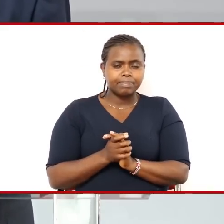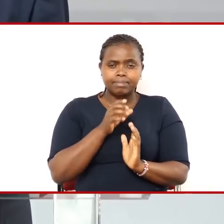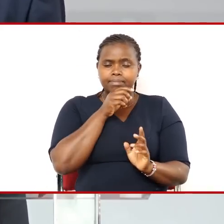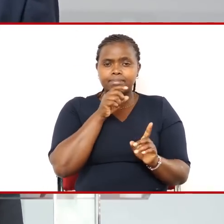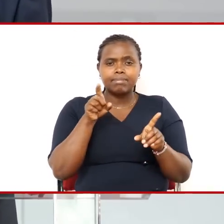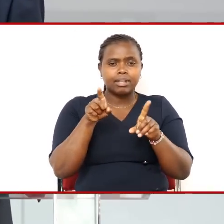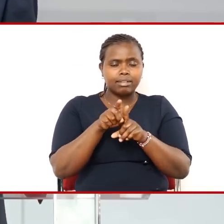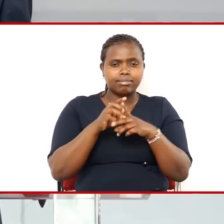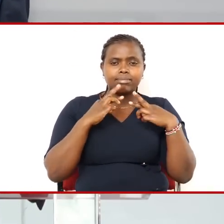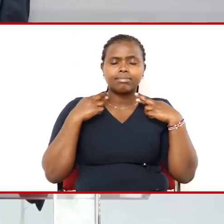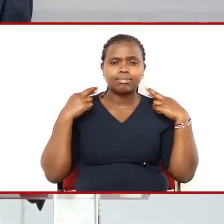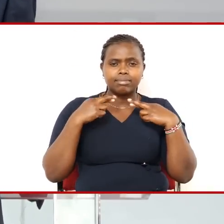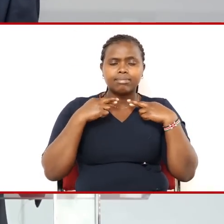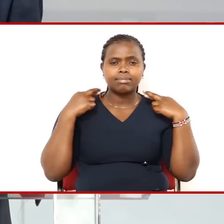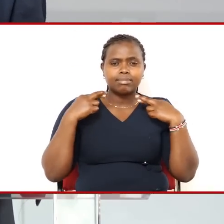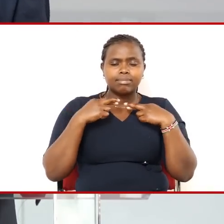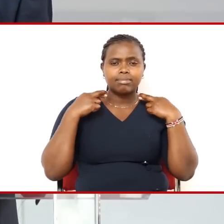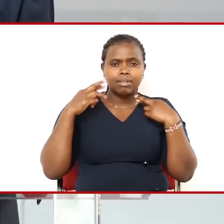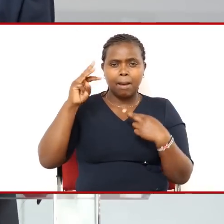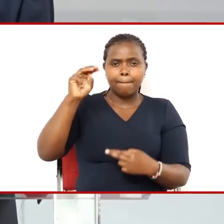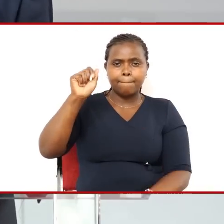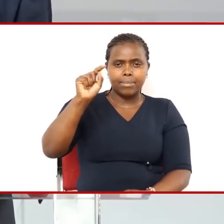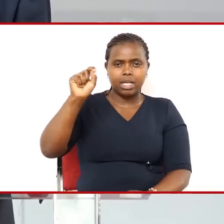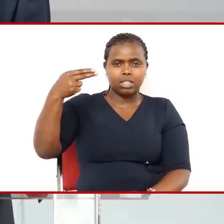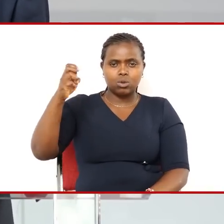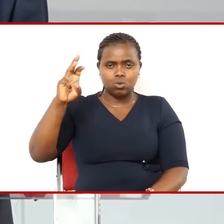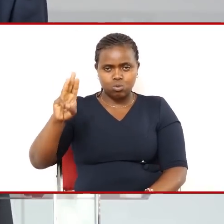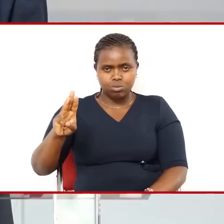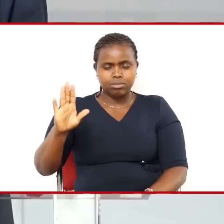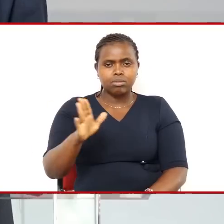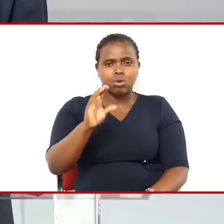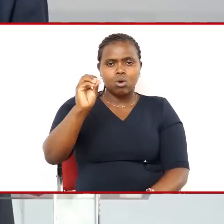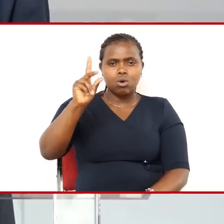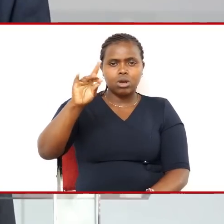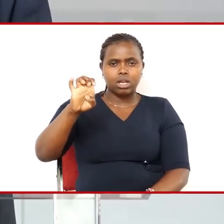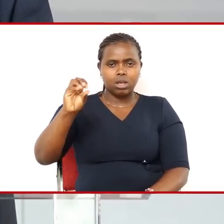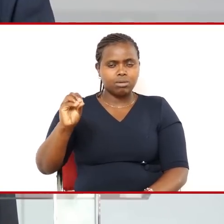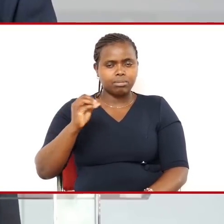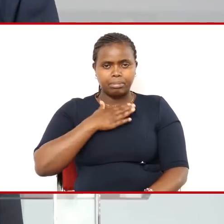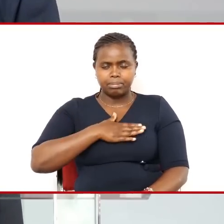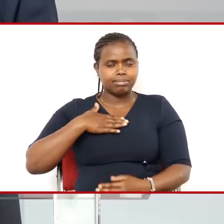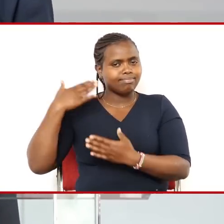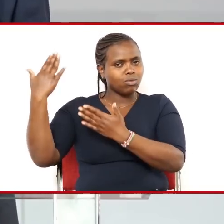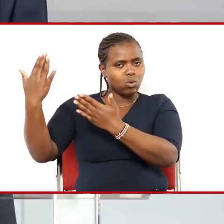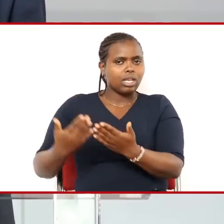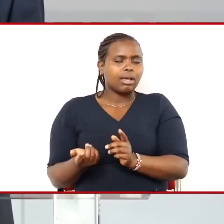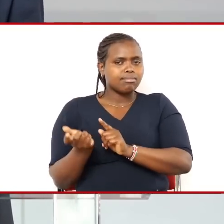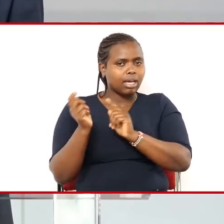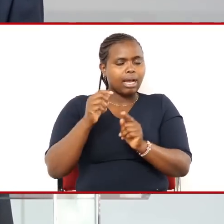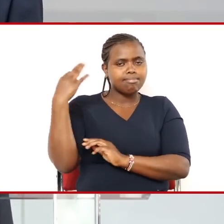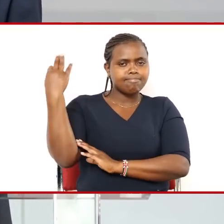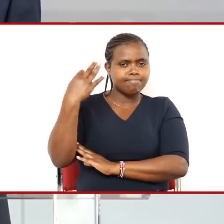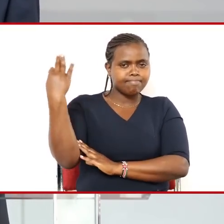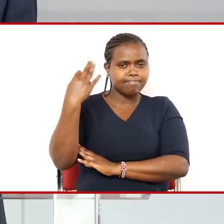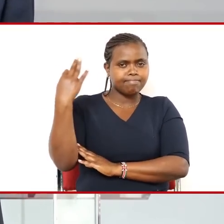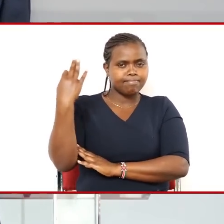Our brother, Reverend Matthew Okeo. Allow me to welcome him to come and bring